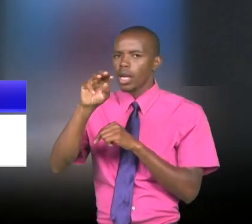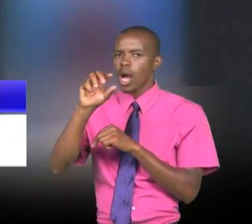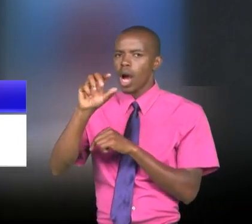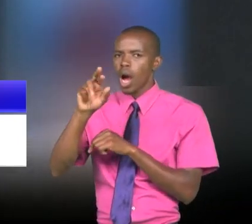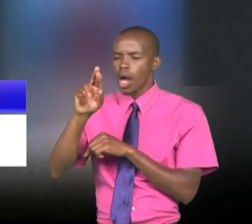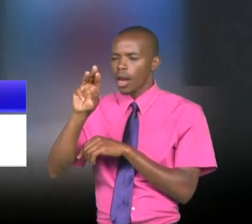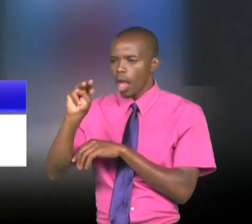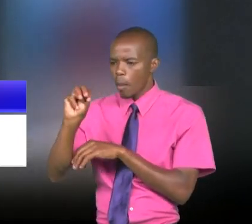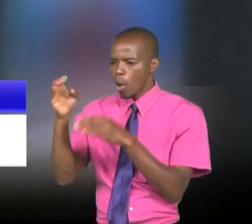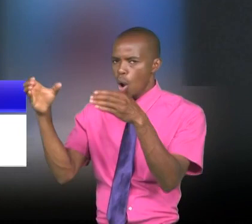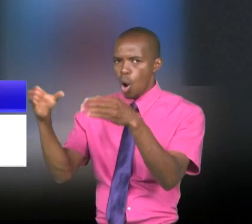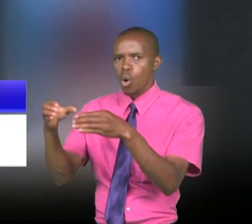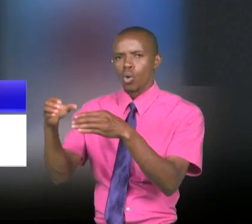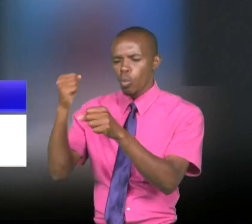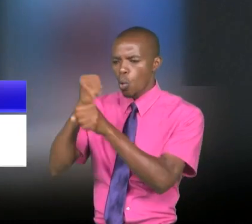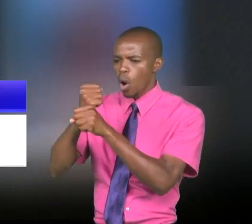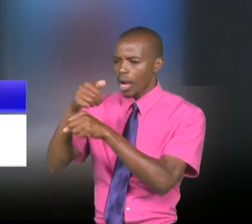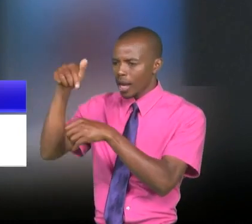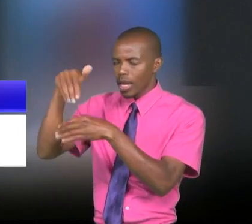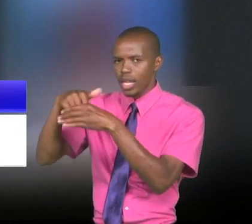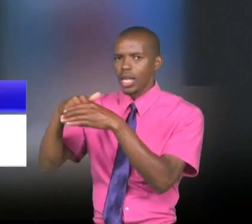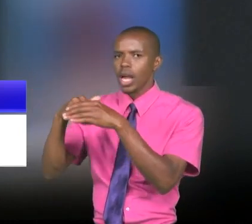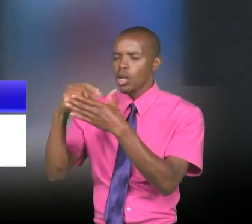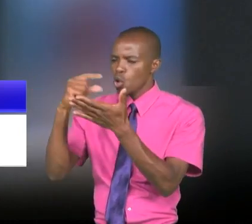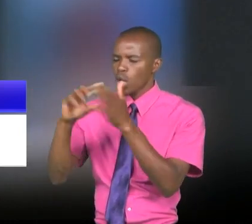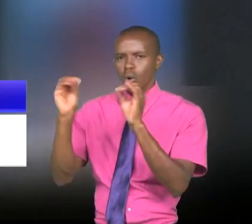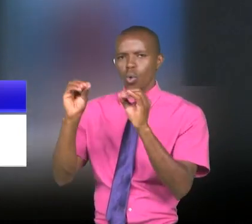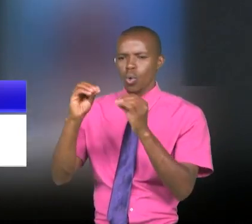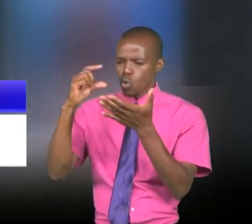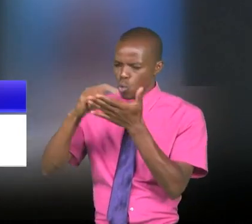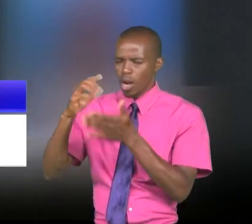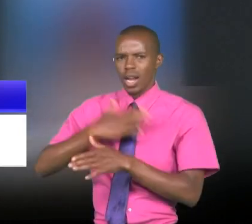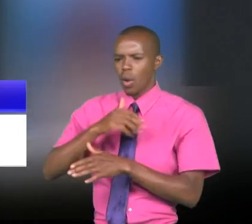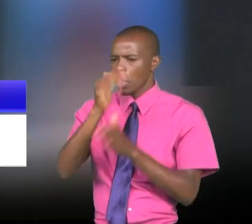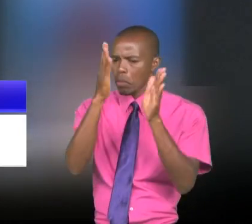then that group would not operate in Uganda. Uganda is ours, it's not anybody's.